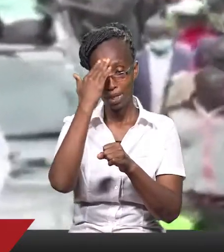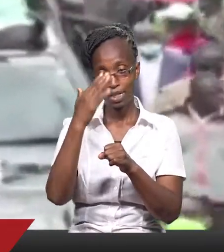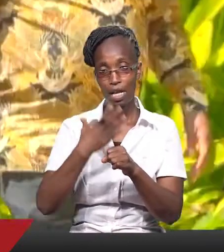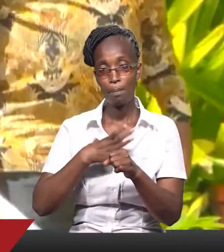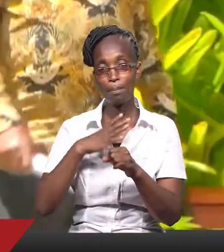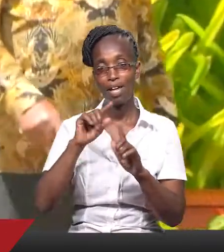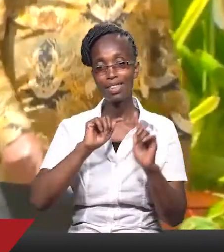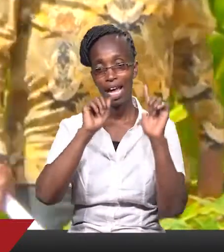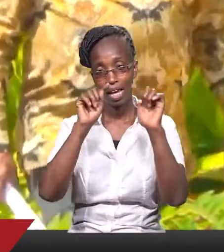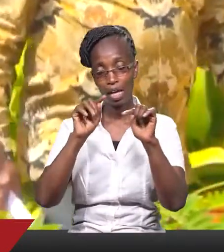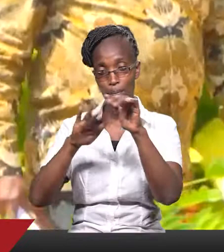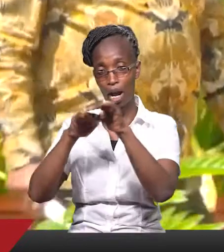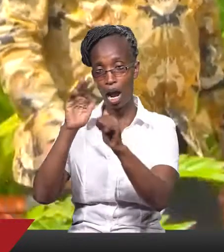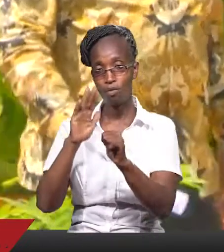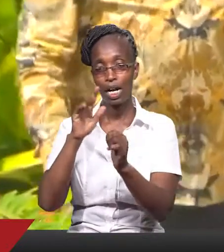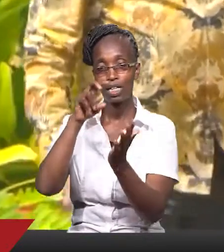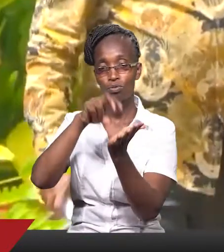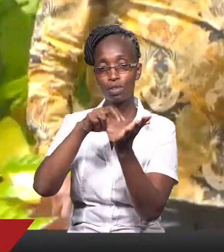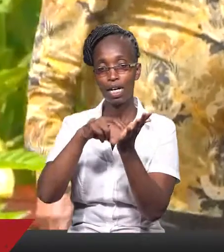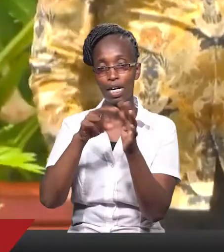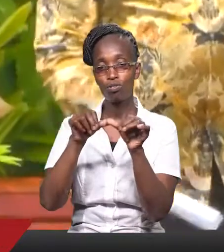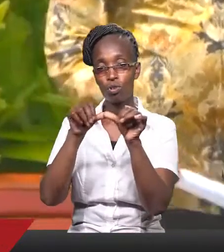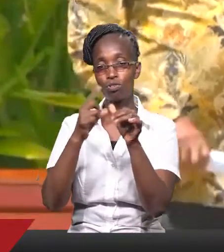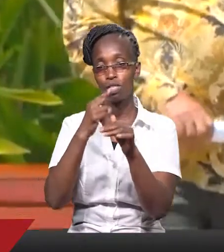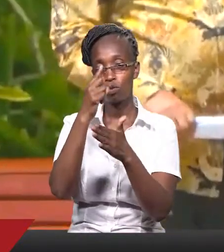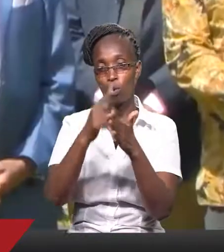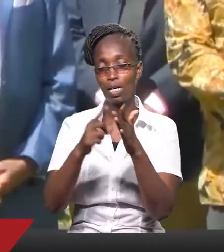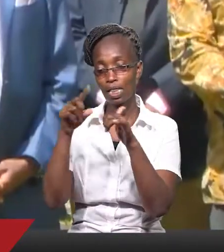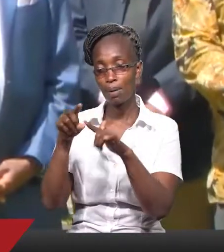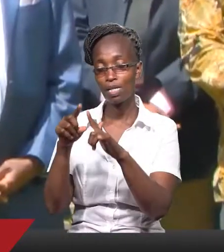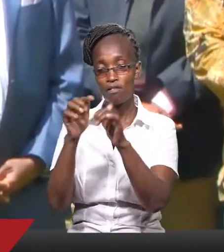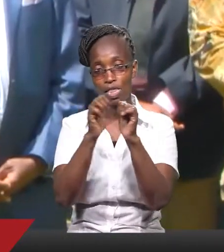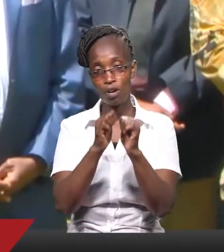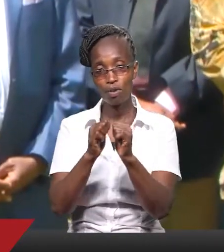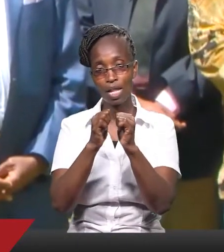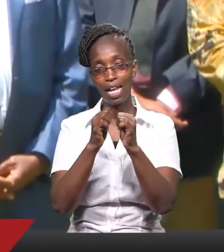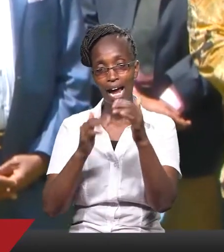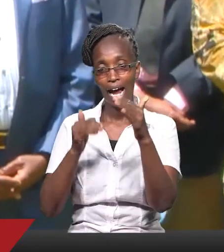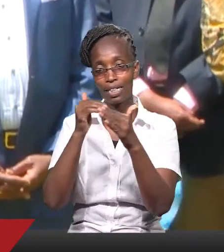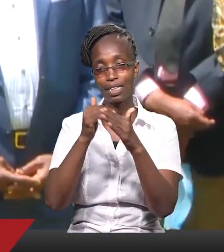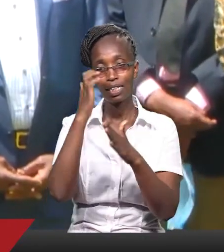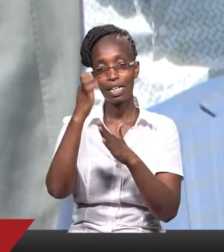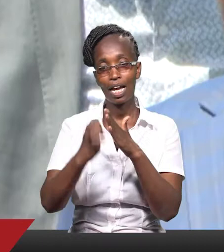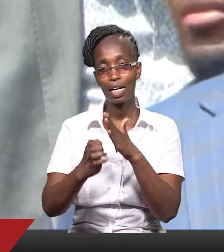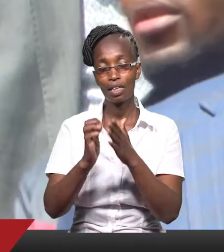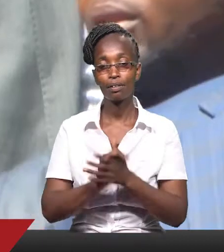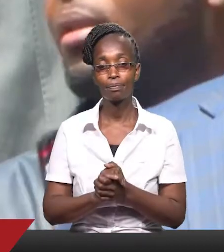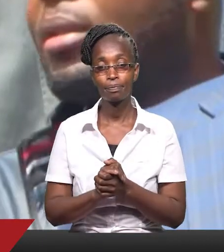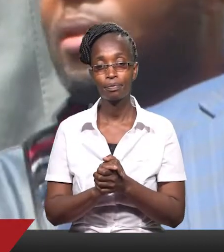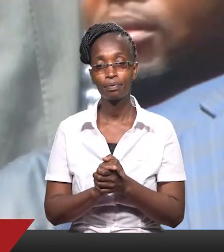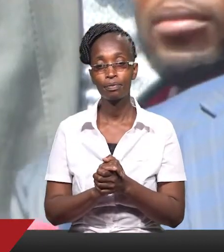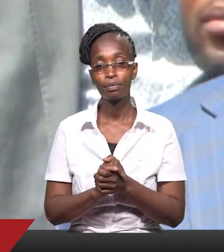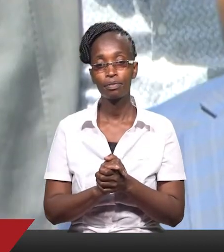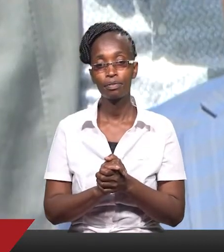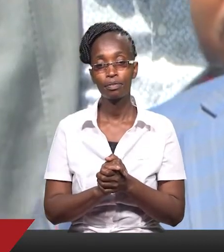viongozi wale wamejitokeza kimasomaso na kushikilia msimamo kuwa wako pamoja hadi debeni. Kenyans to